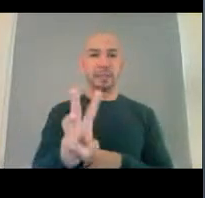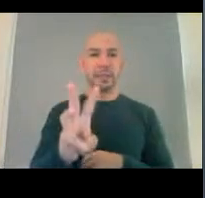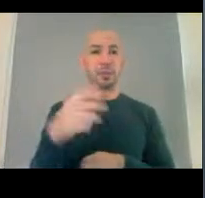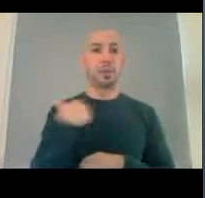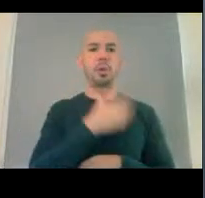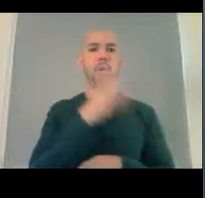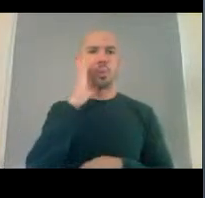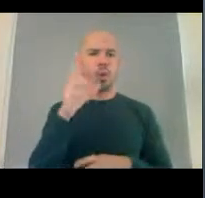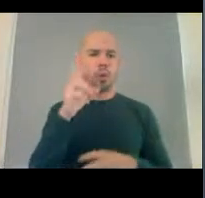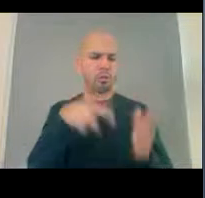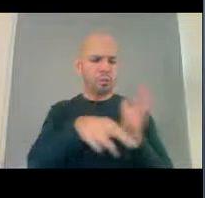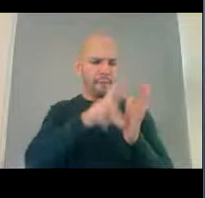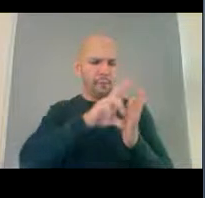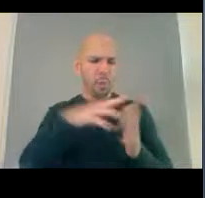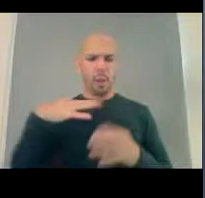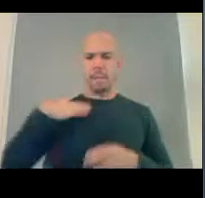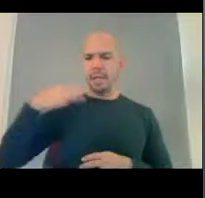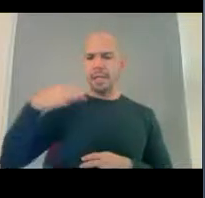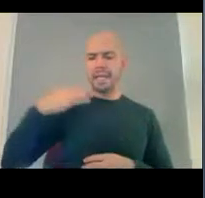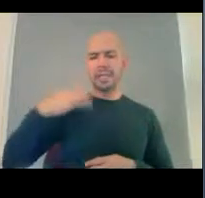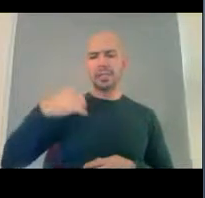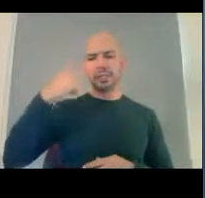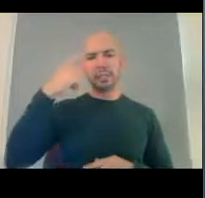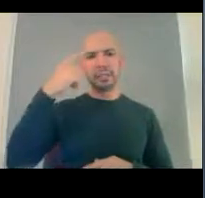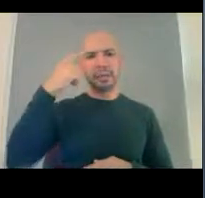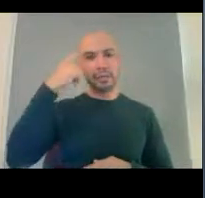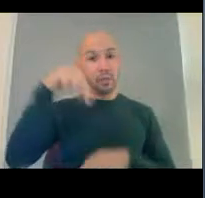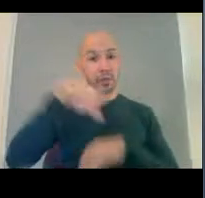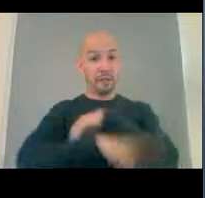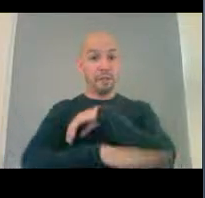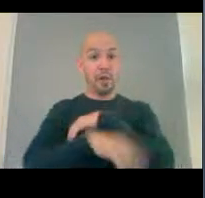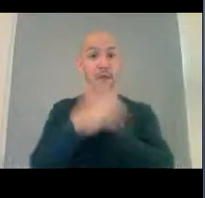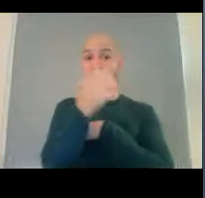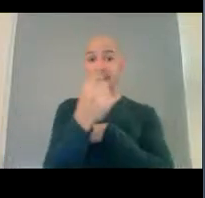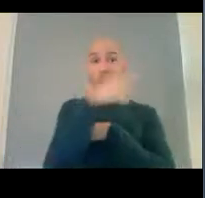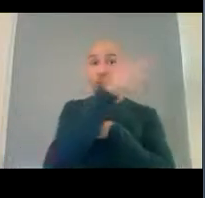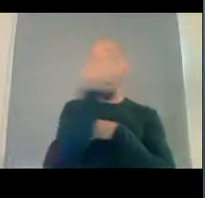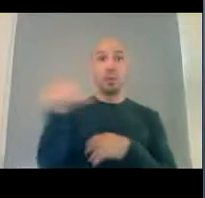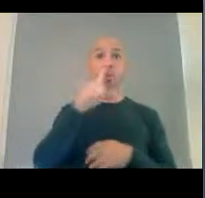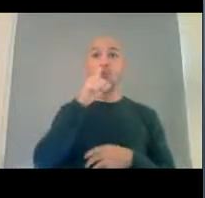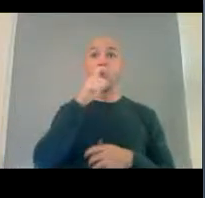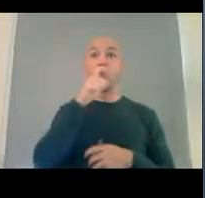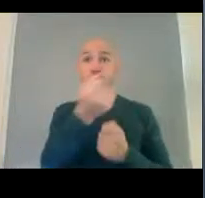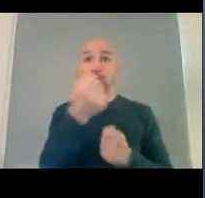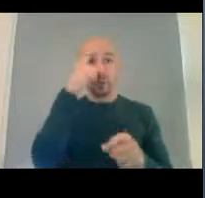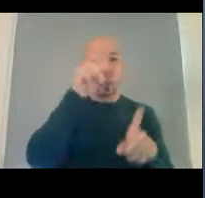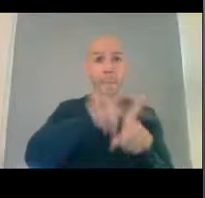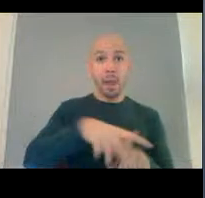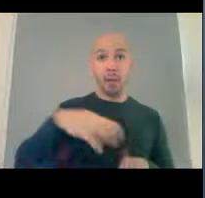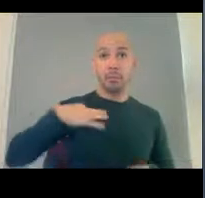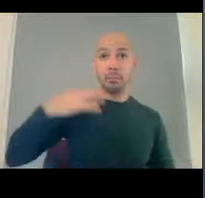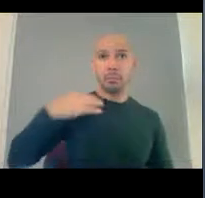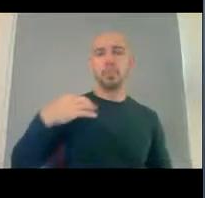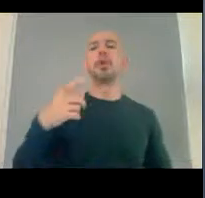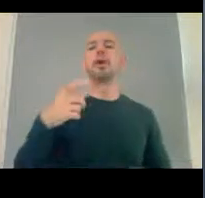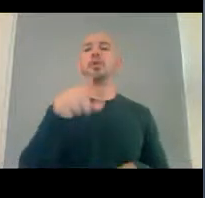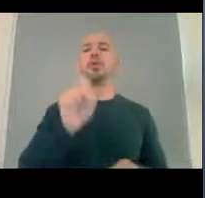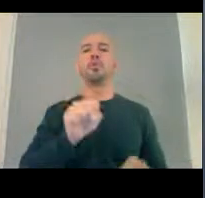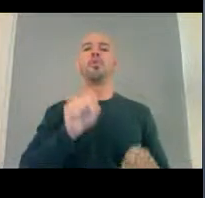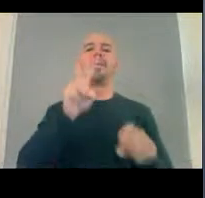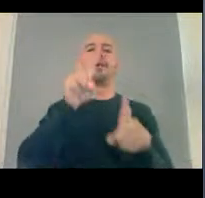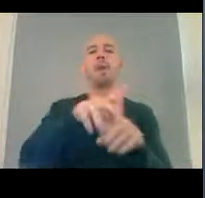recommending committee memberships this fall if anyone out there is interested in applying please email race equity at dot.ca.gov